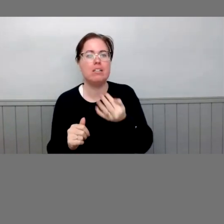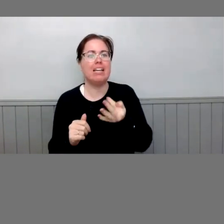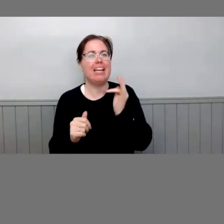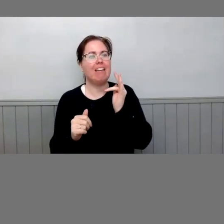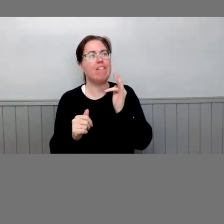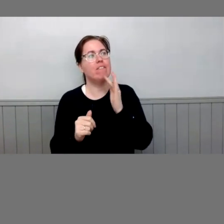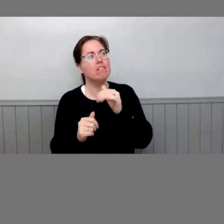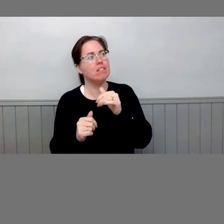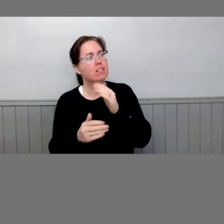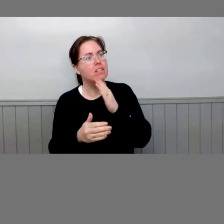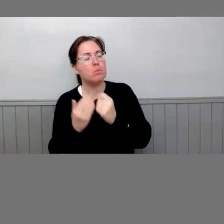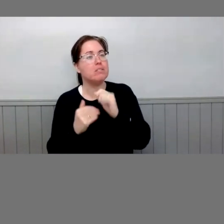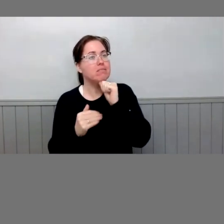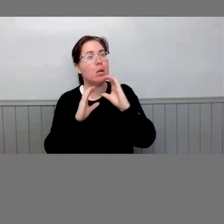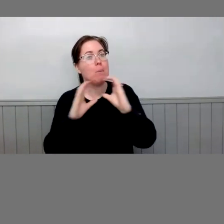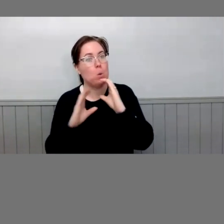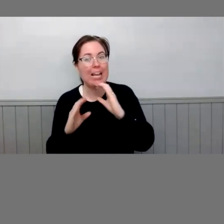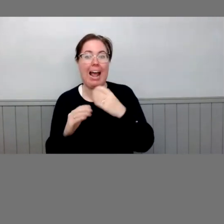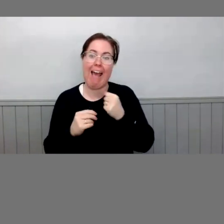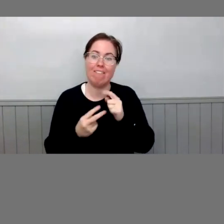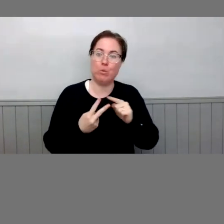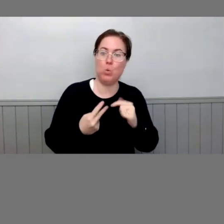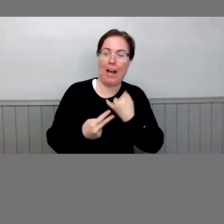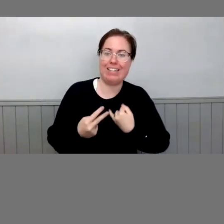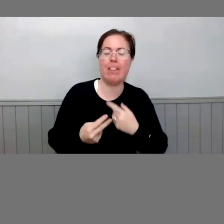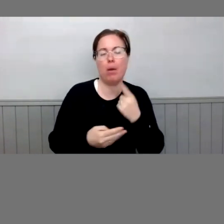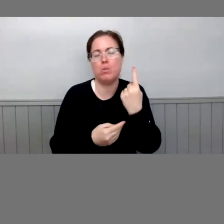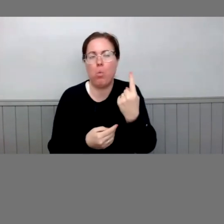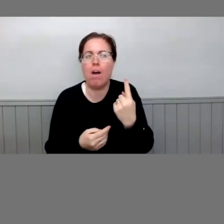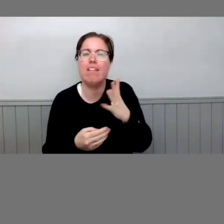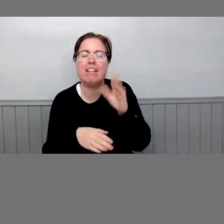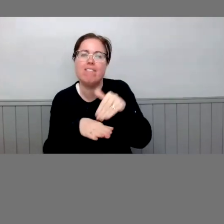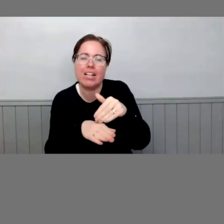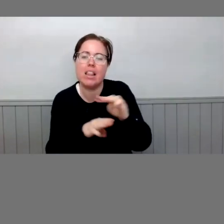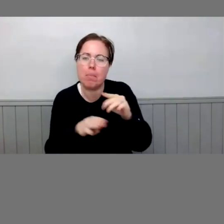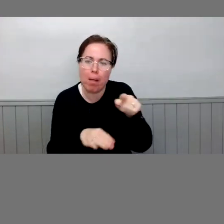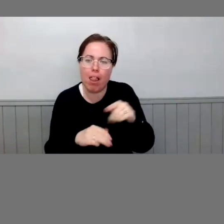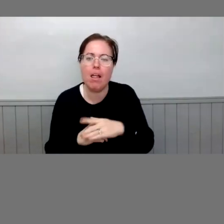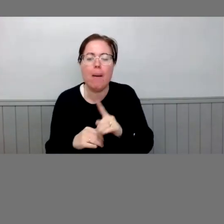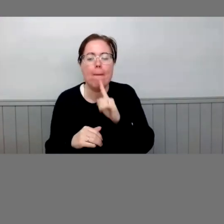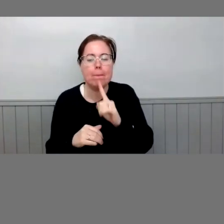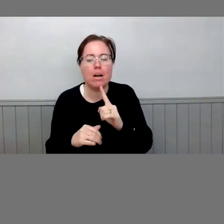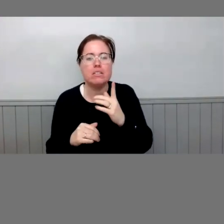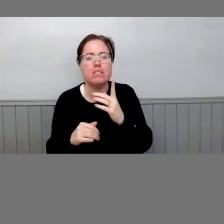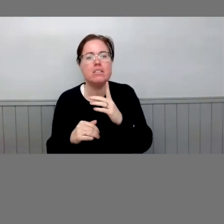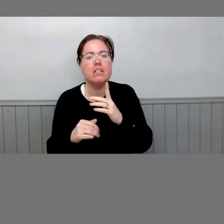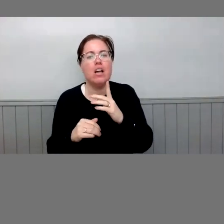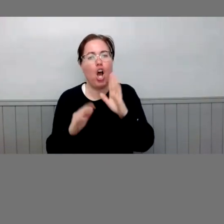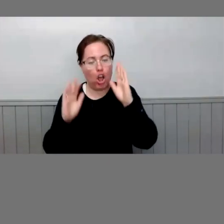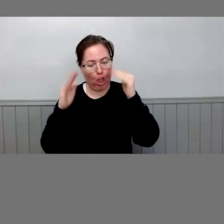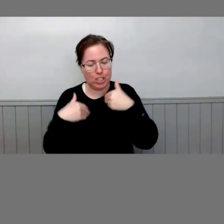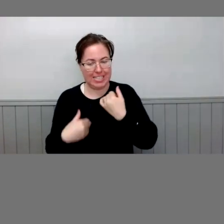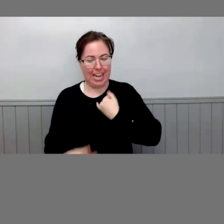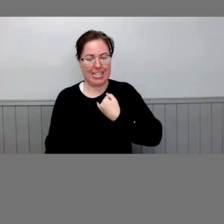identity was something that came up for some of the participants of the studies, but also not being able to, or autistic